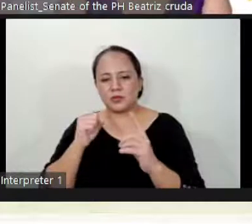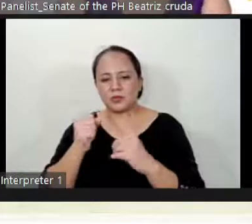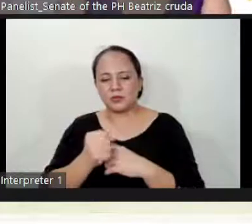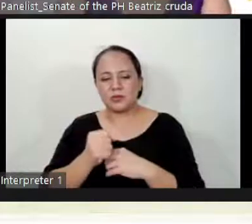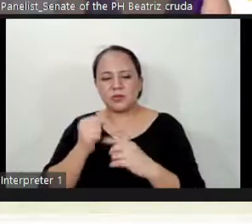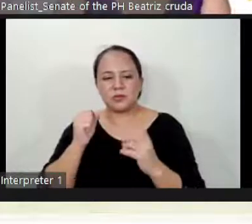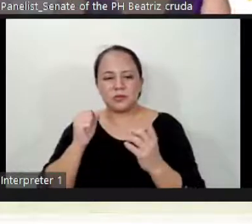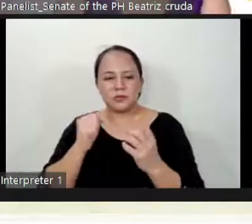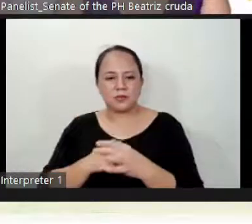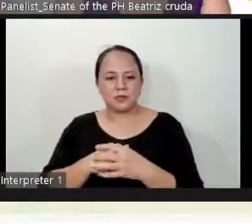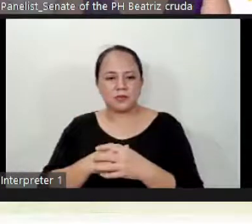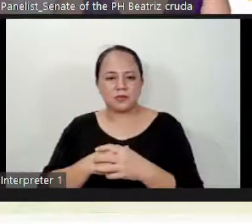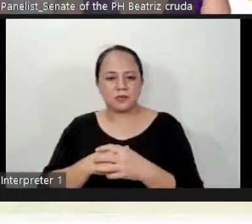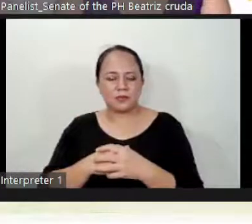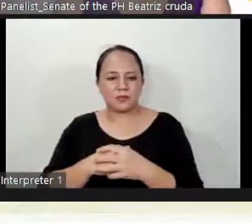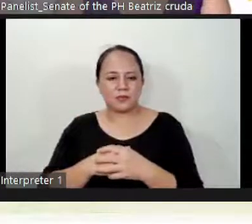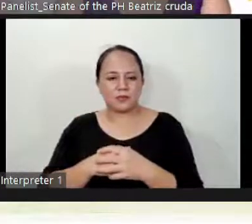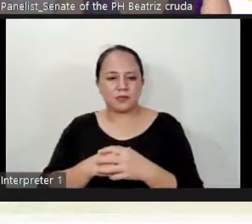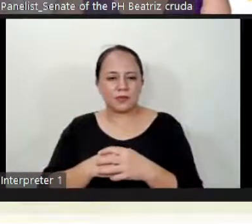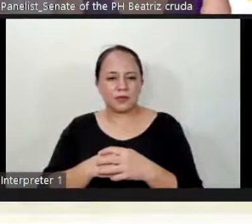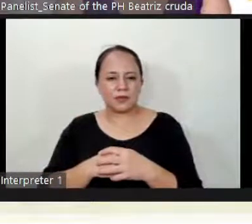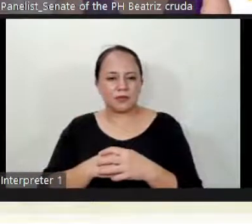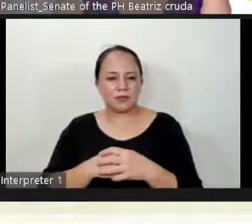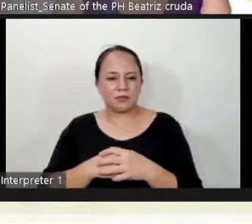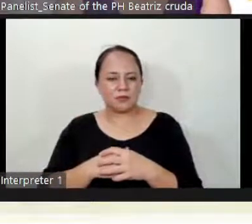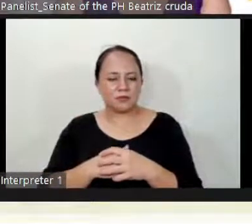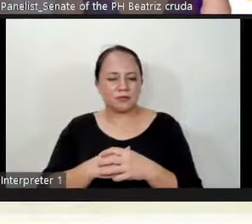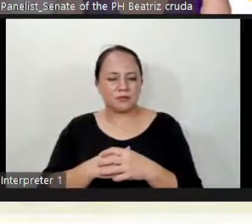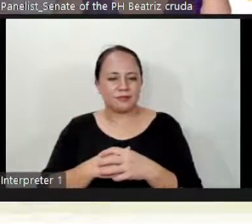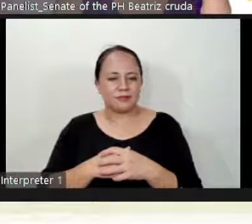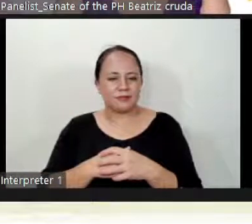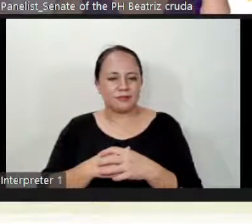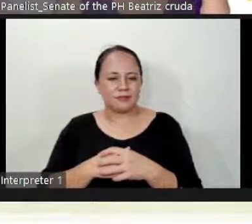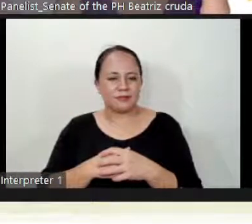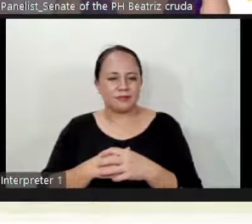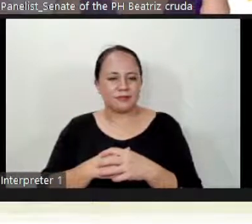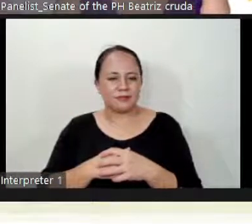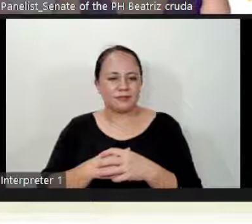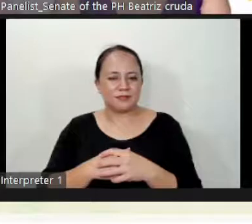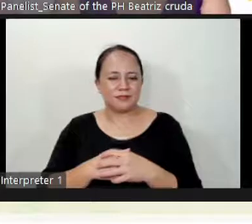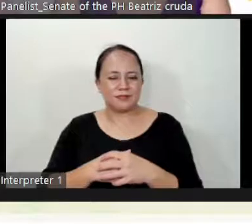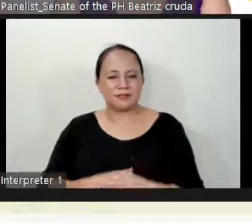be addressed early. Then